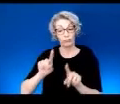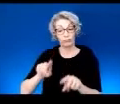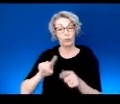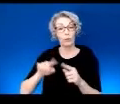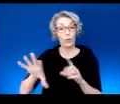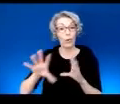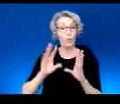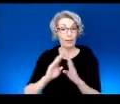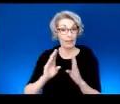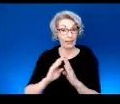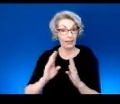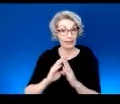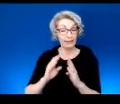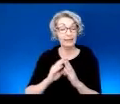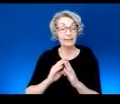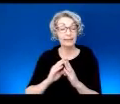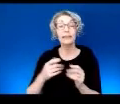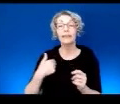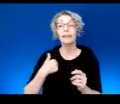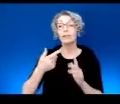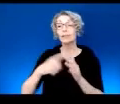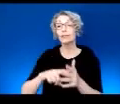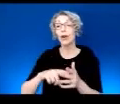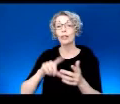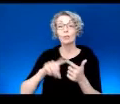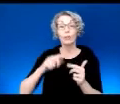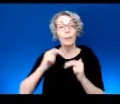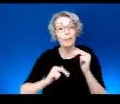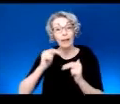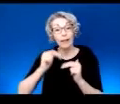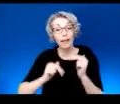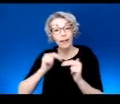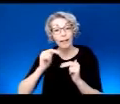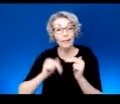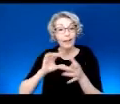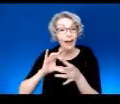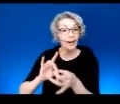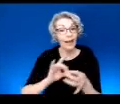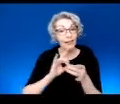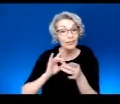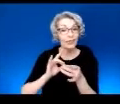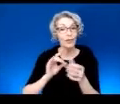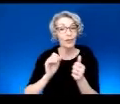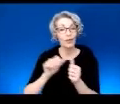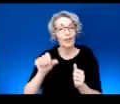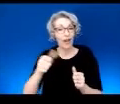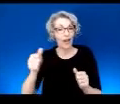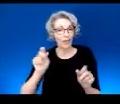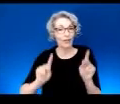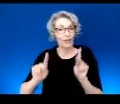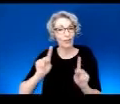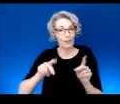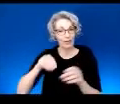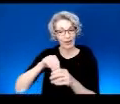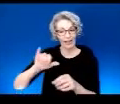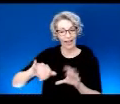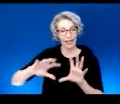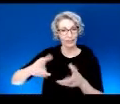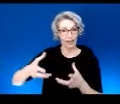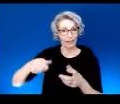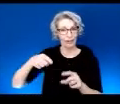meetings and began building connections with other people in that